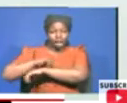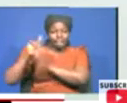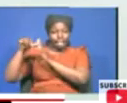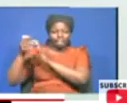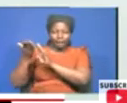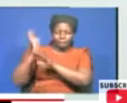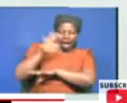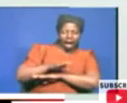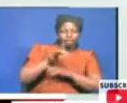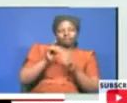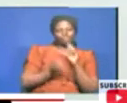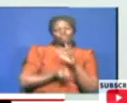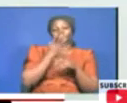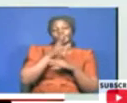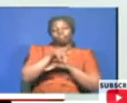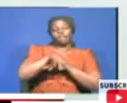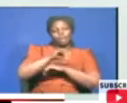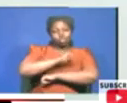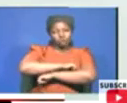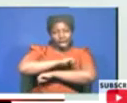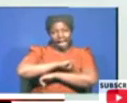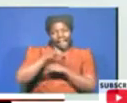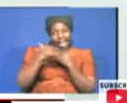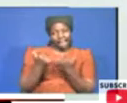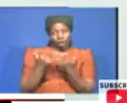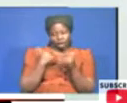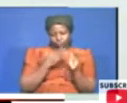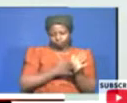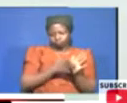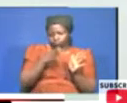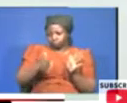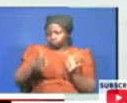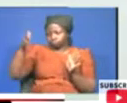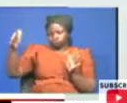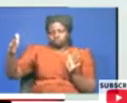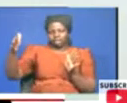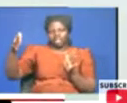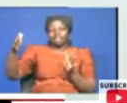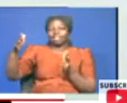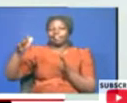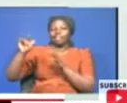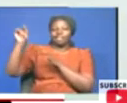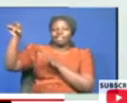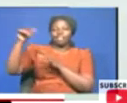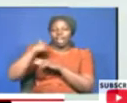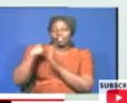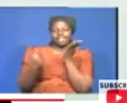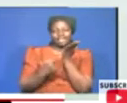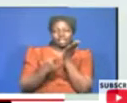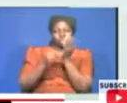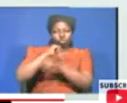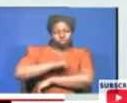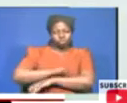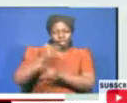started primary school, and now we have a technical school, which is called